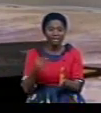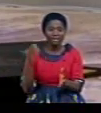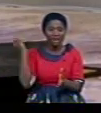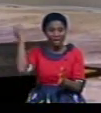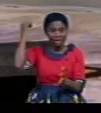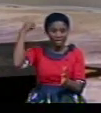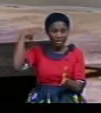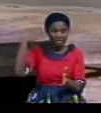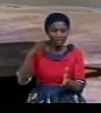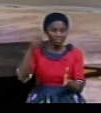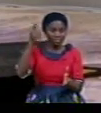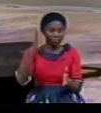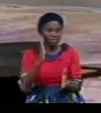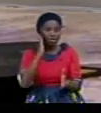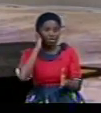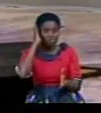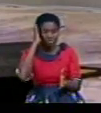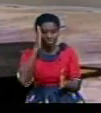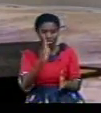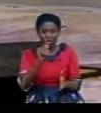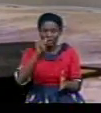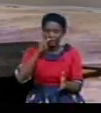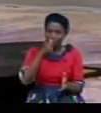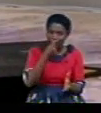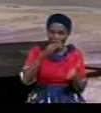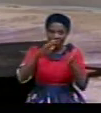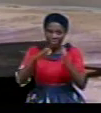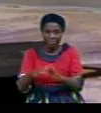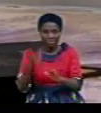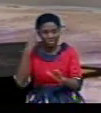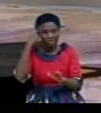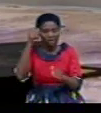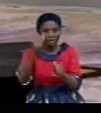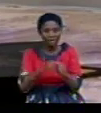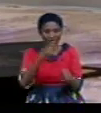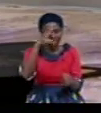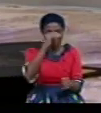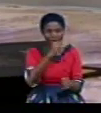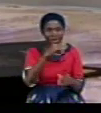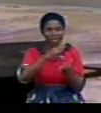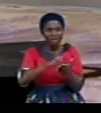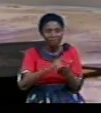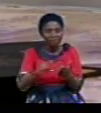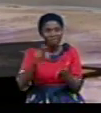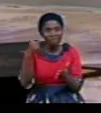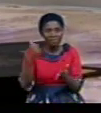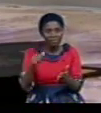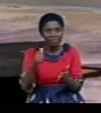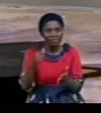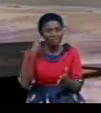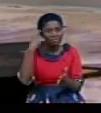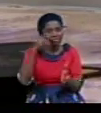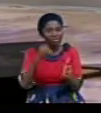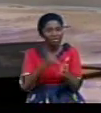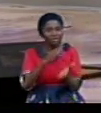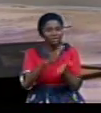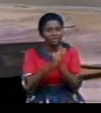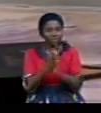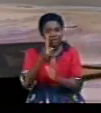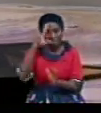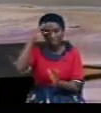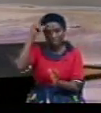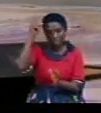death for every man. And then in verse 10, it says, for it became him, for whom are